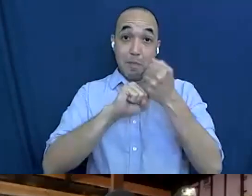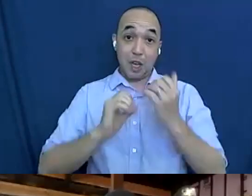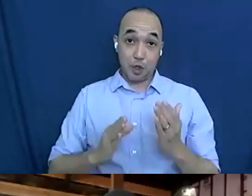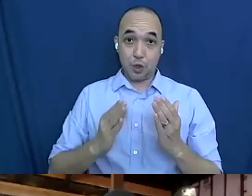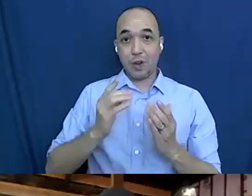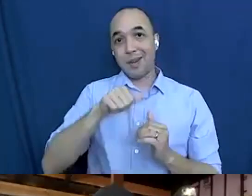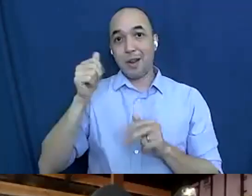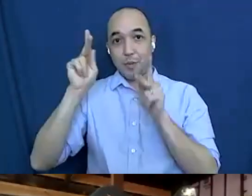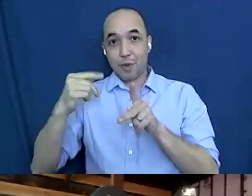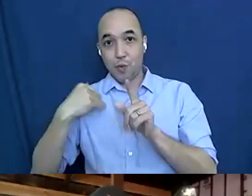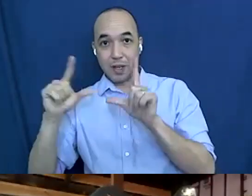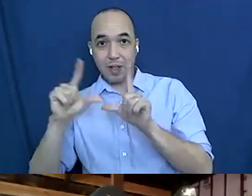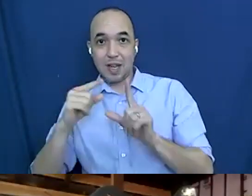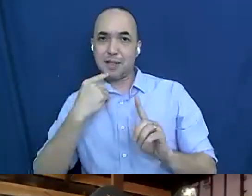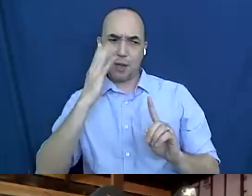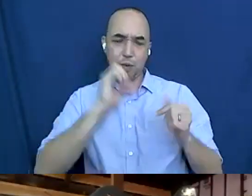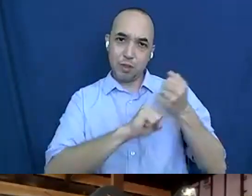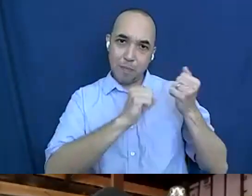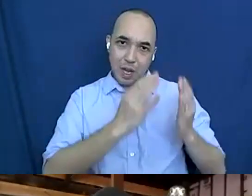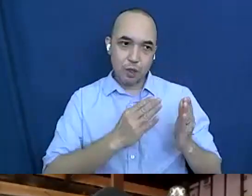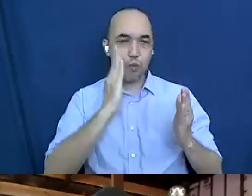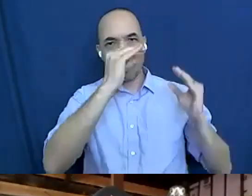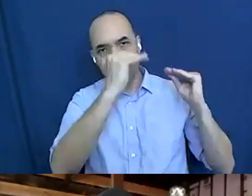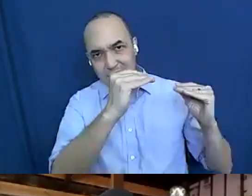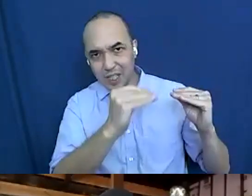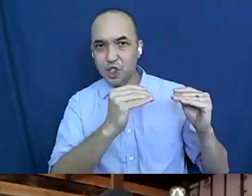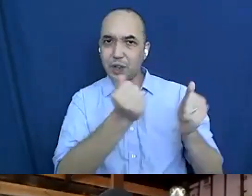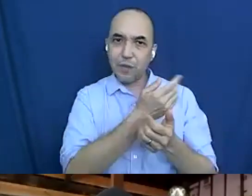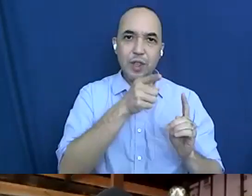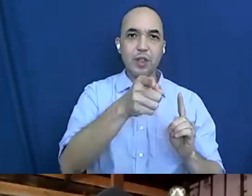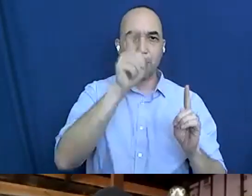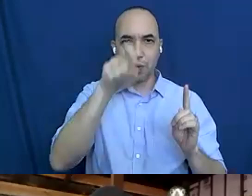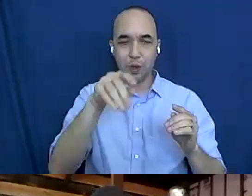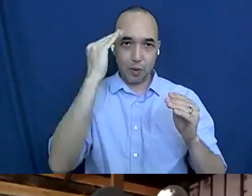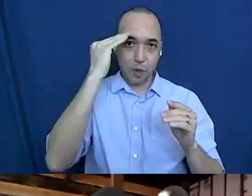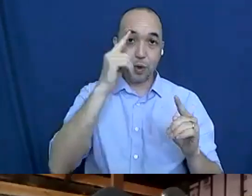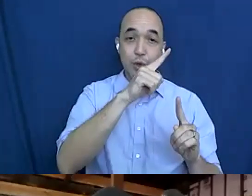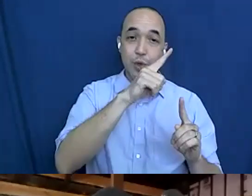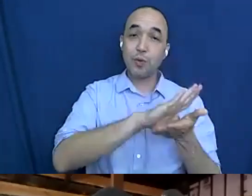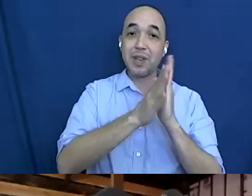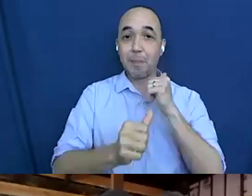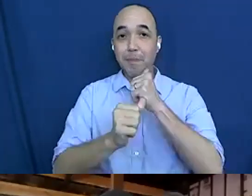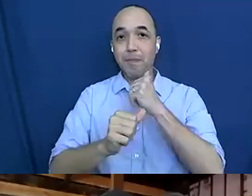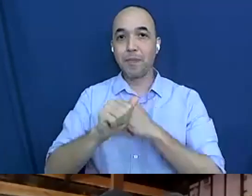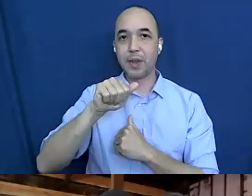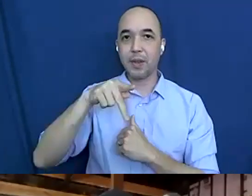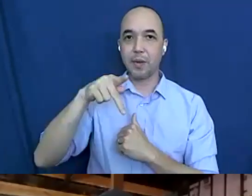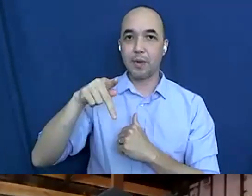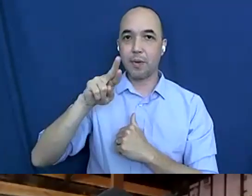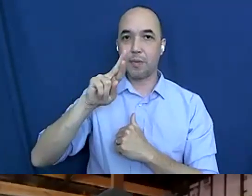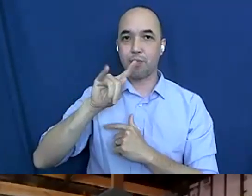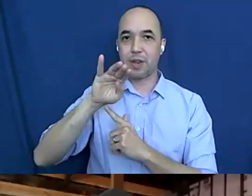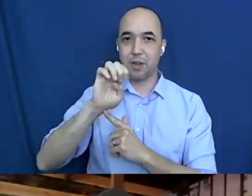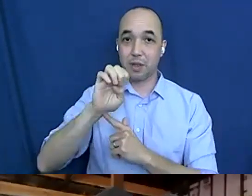tells the government they will sponsor you and teach you everything you need to know. You'll become their apprentice and you'll take a test. Once you pass that